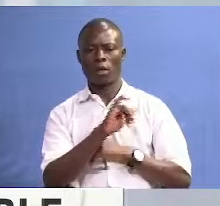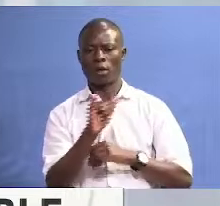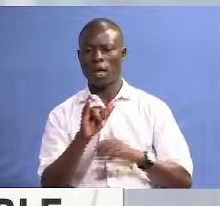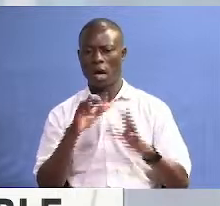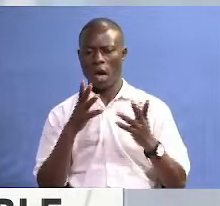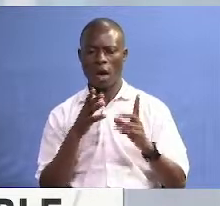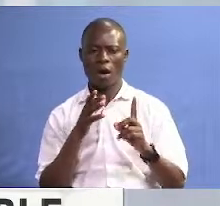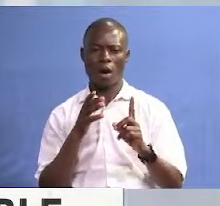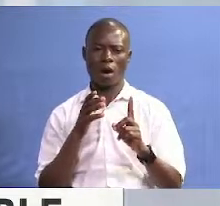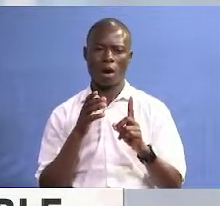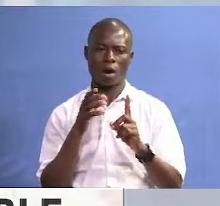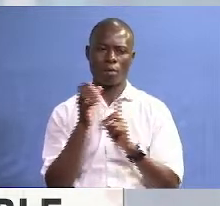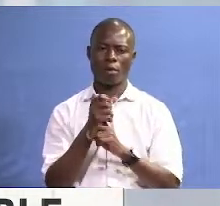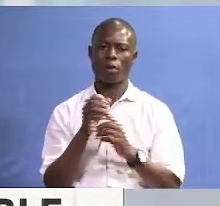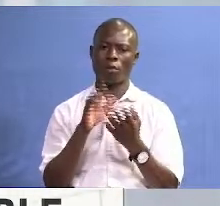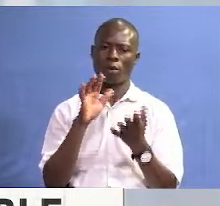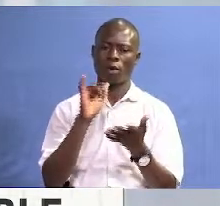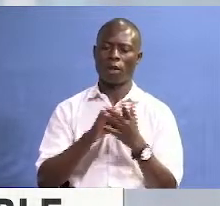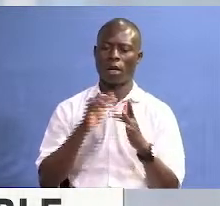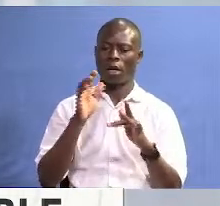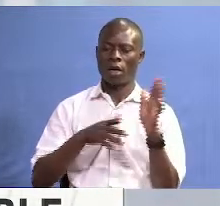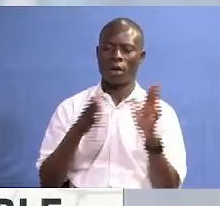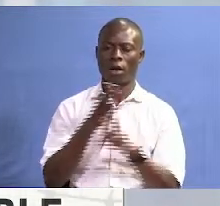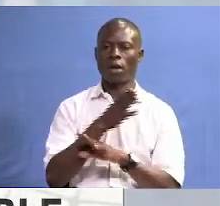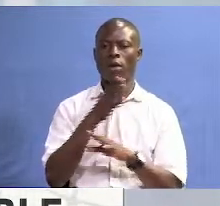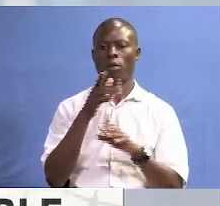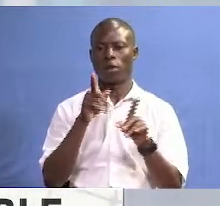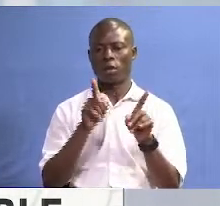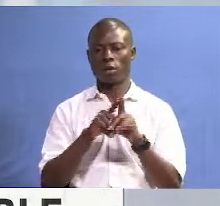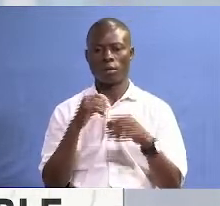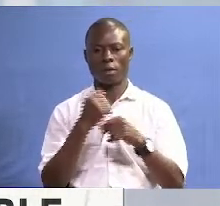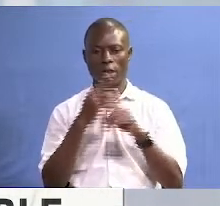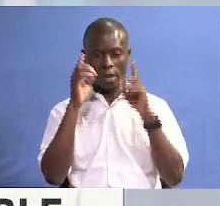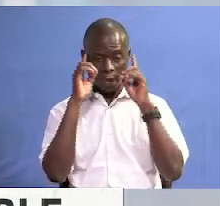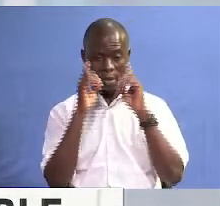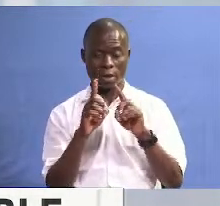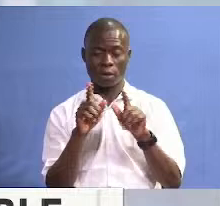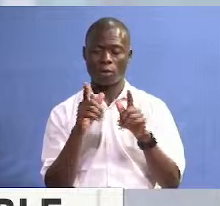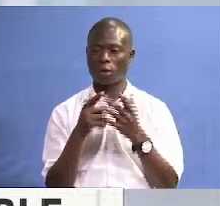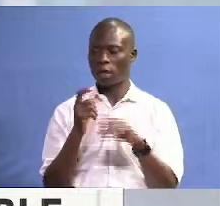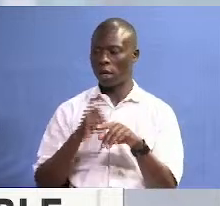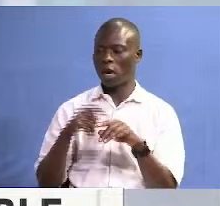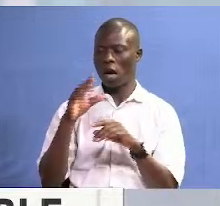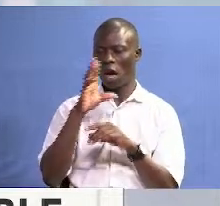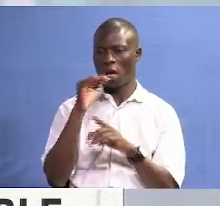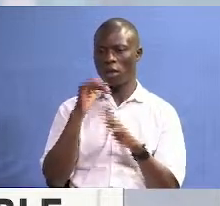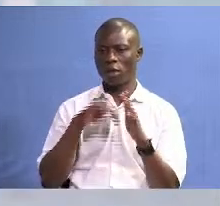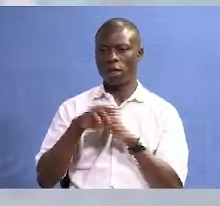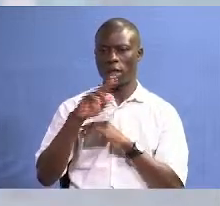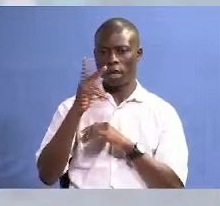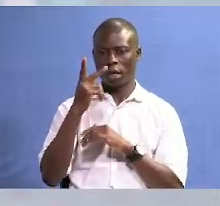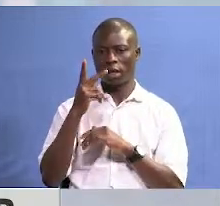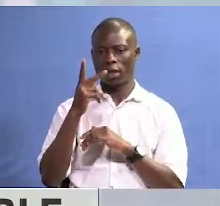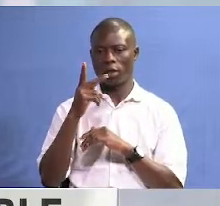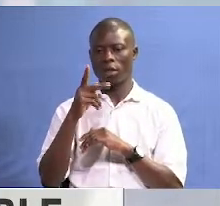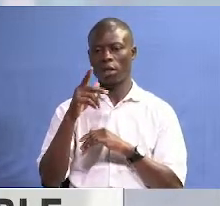model more than ever before while making decisions. Mudavadi was speaking at the Kenya Schools of Government in a meeting